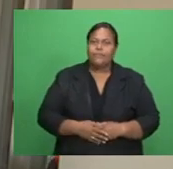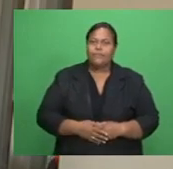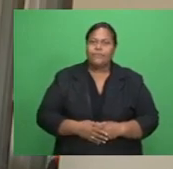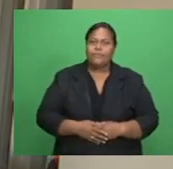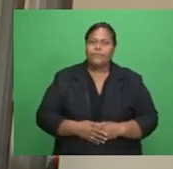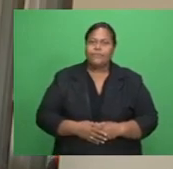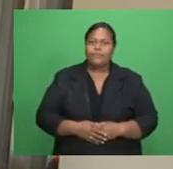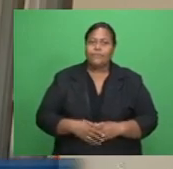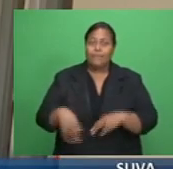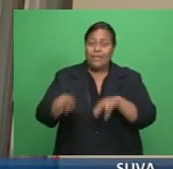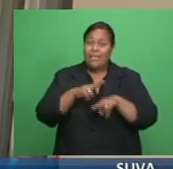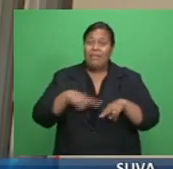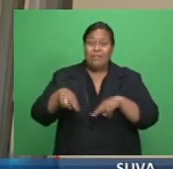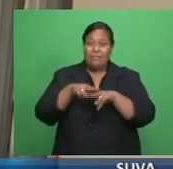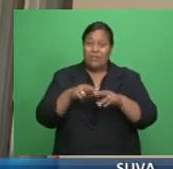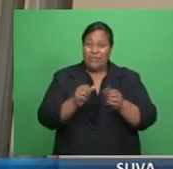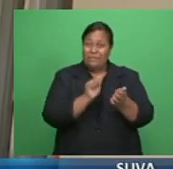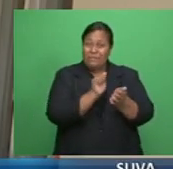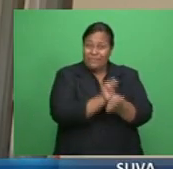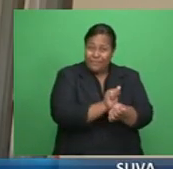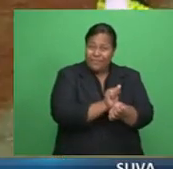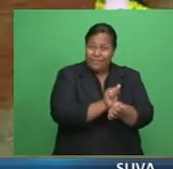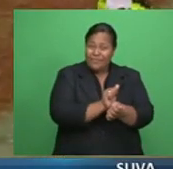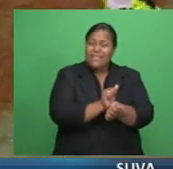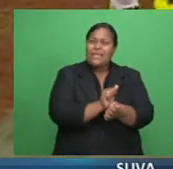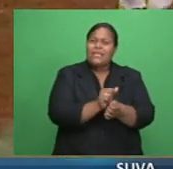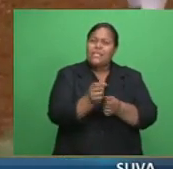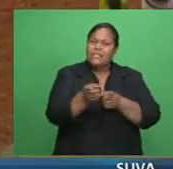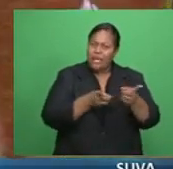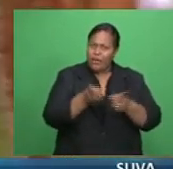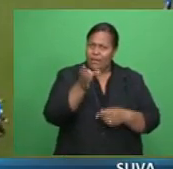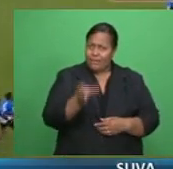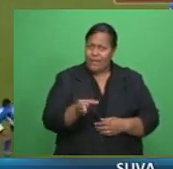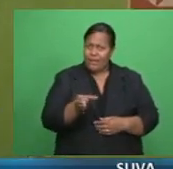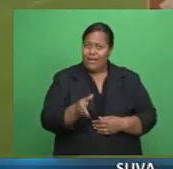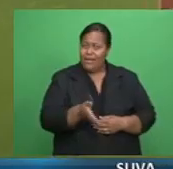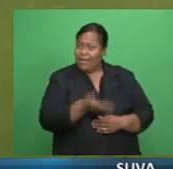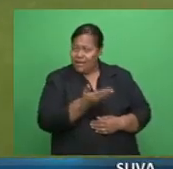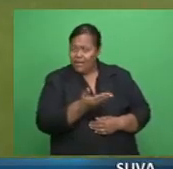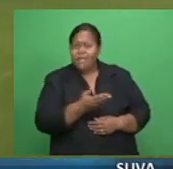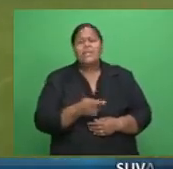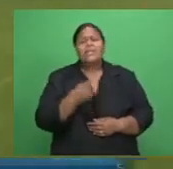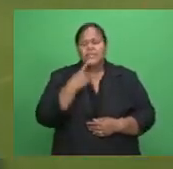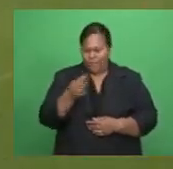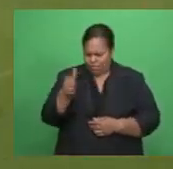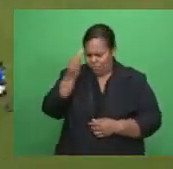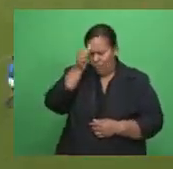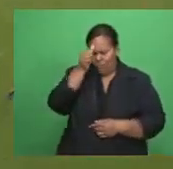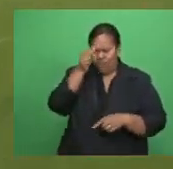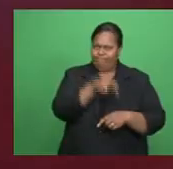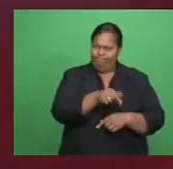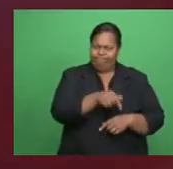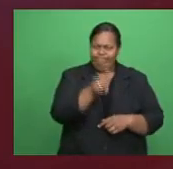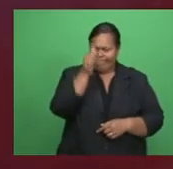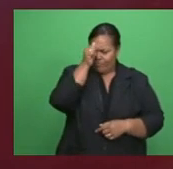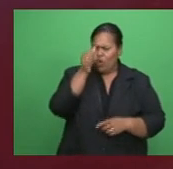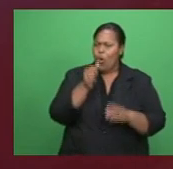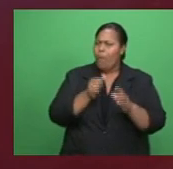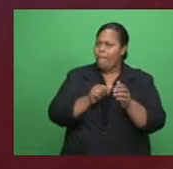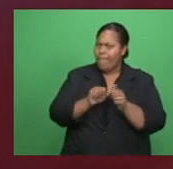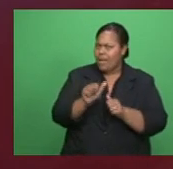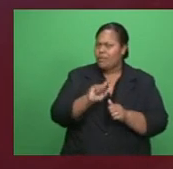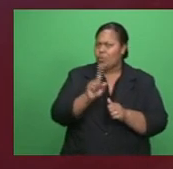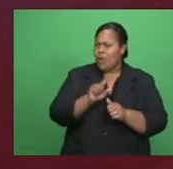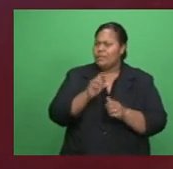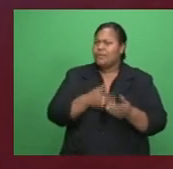Fiji Corrections Director of Rehabilitation, Senior Superintendent Salote Panapasa, says they know what's best for Nasila Sila, as psychologists and